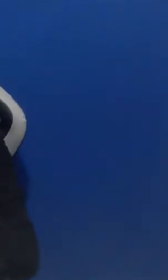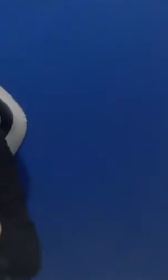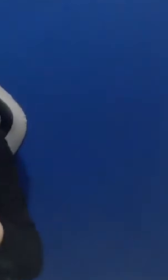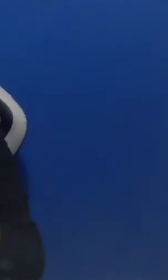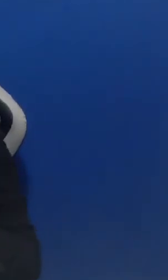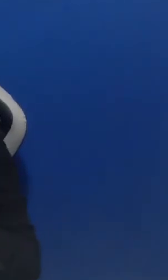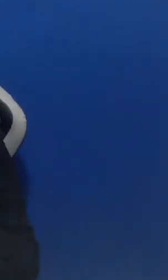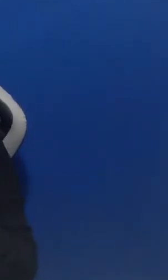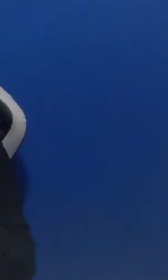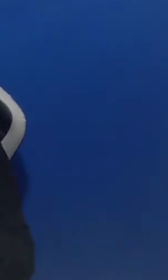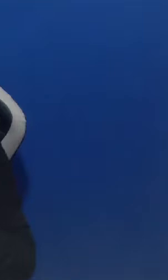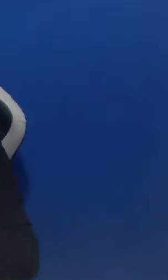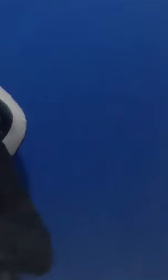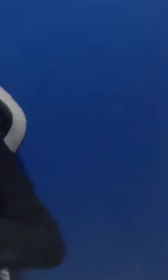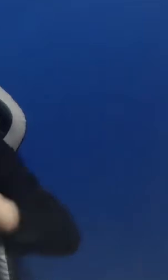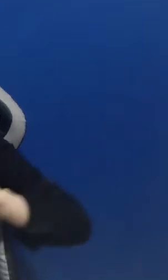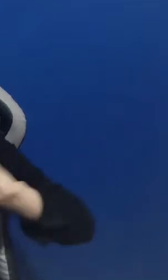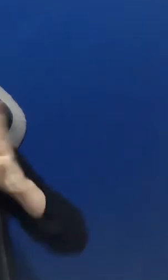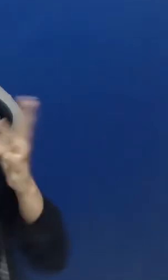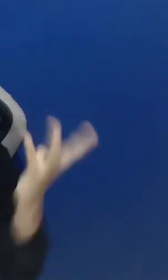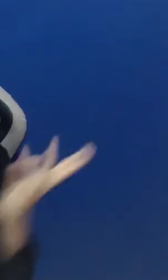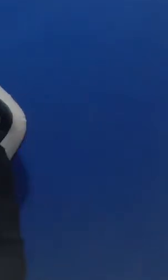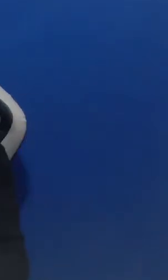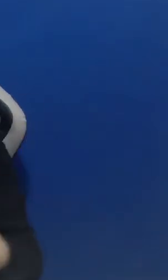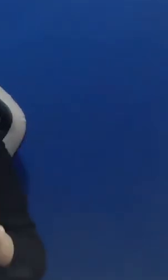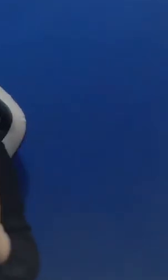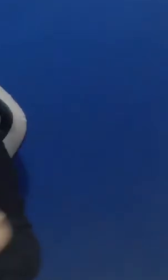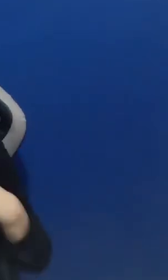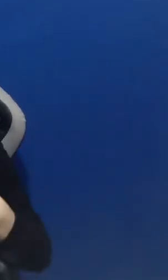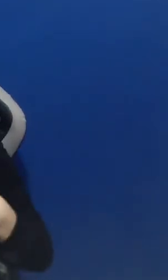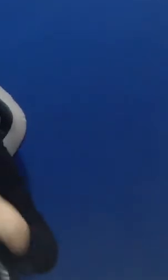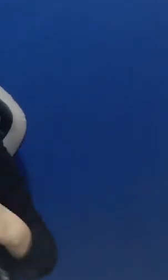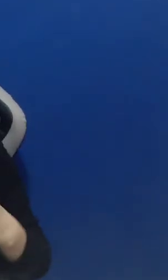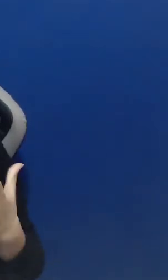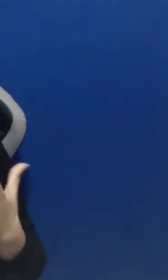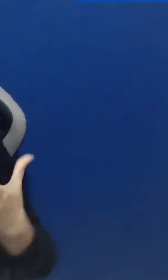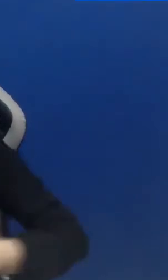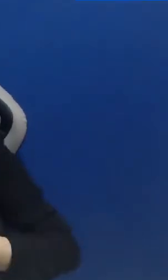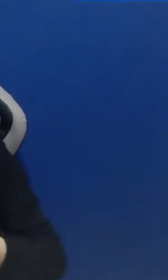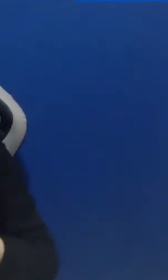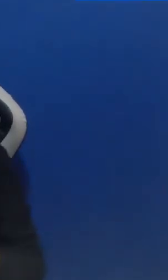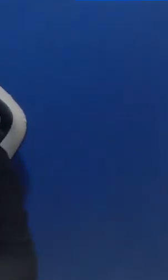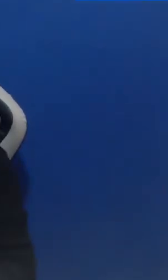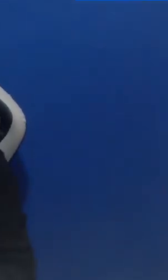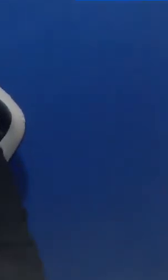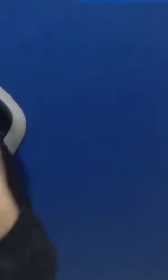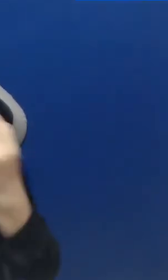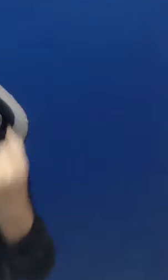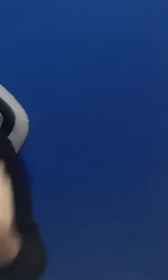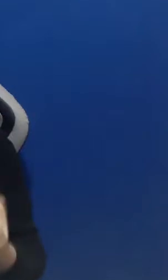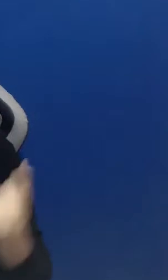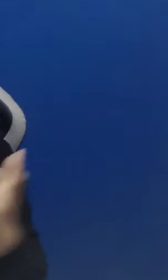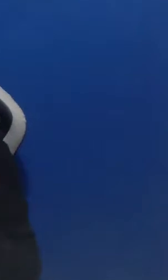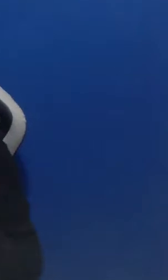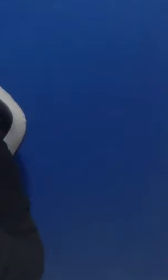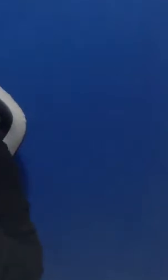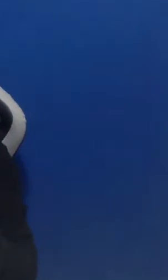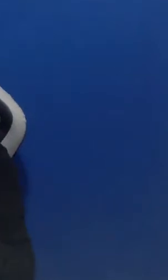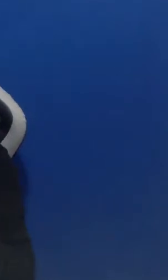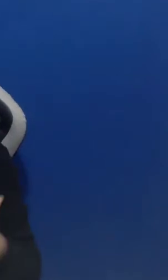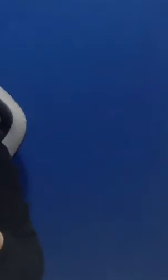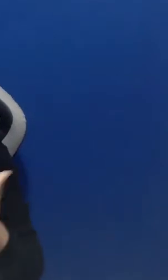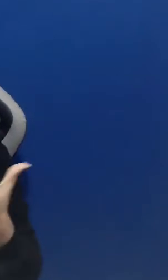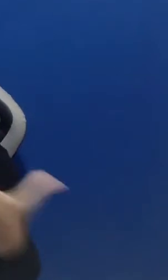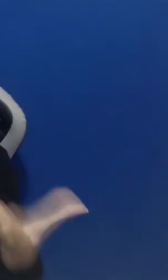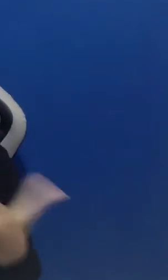it's very important that we know so we can do it better. Danielle, there are two questions here for you,